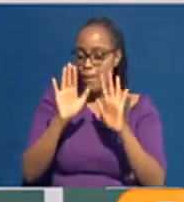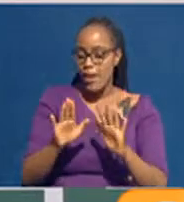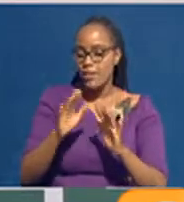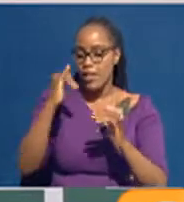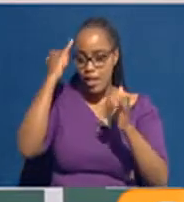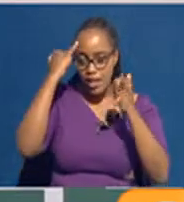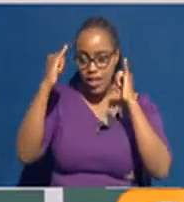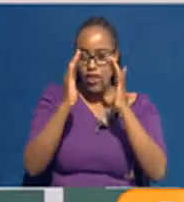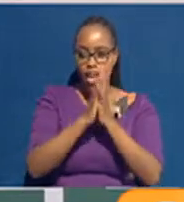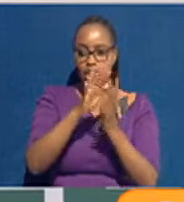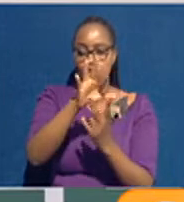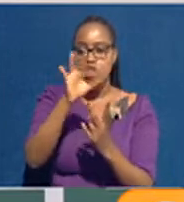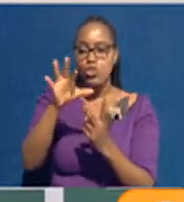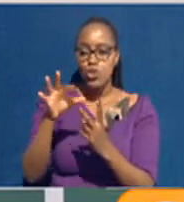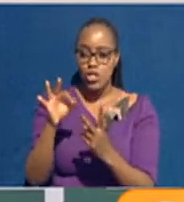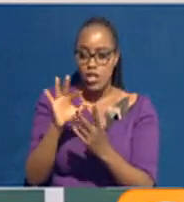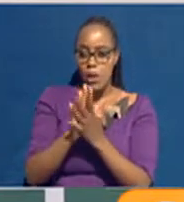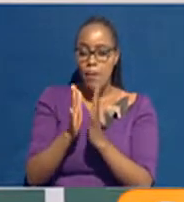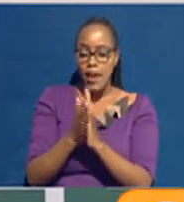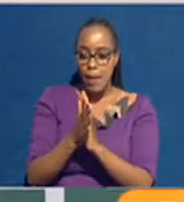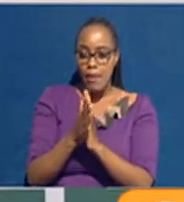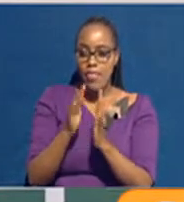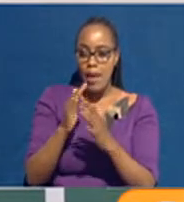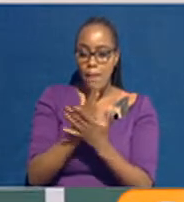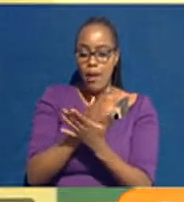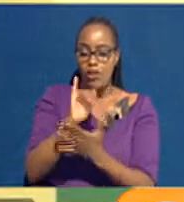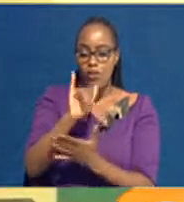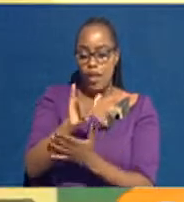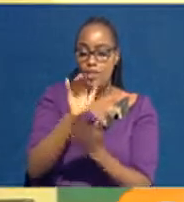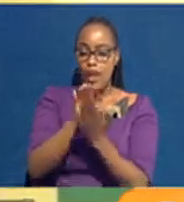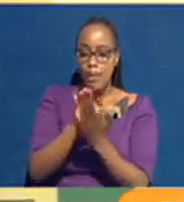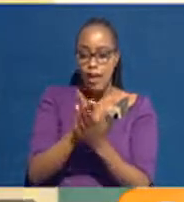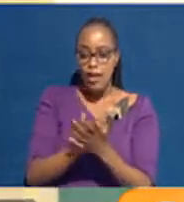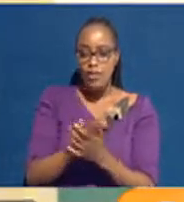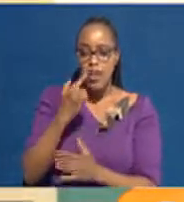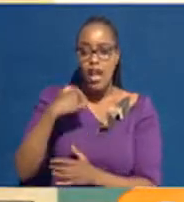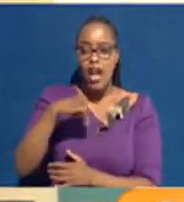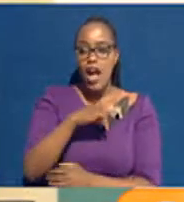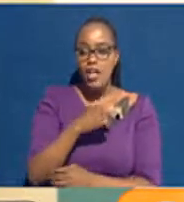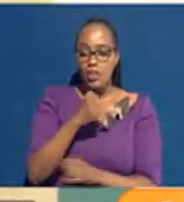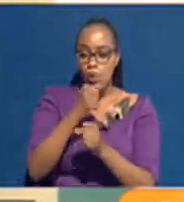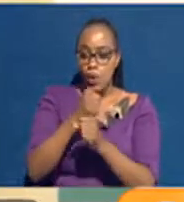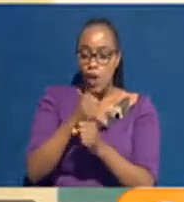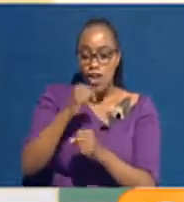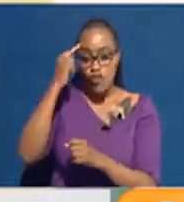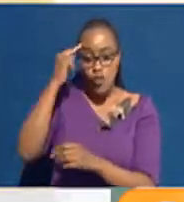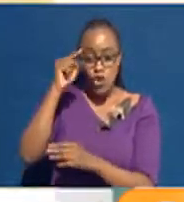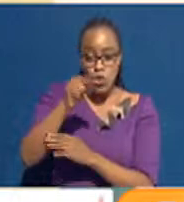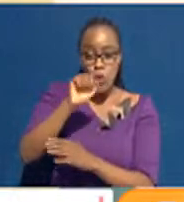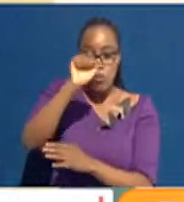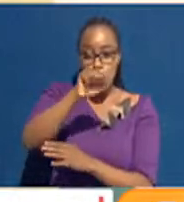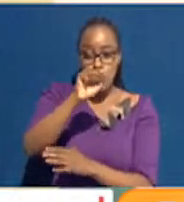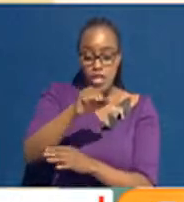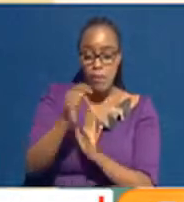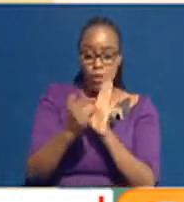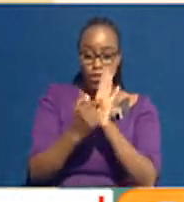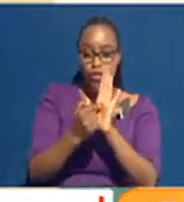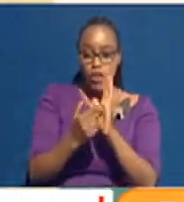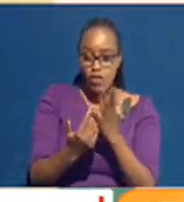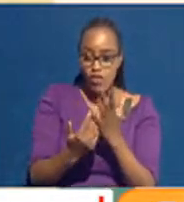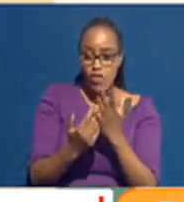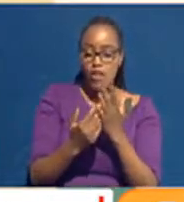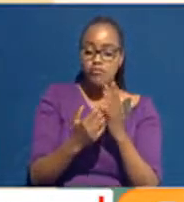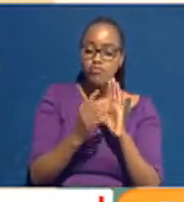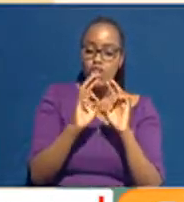for actually choosing to be a partner with E4 Impact. We work now for you to be able to pitch your coffee, for you